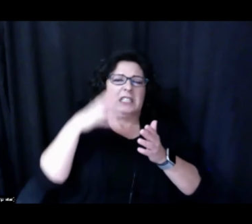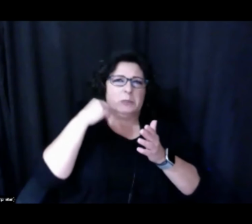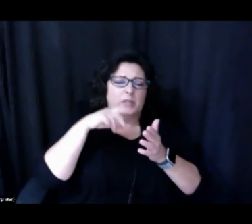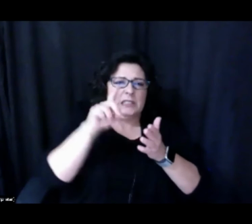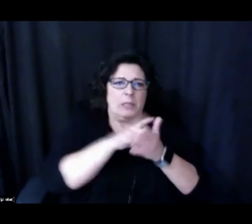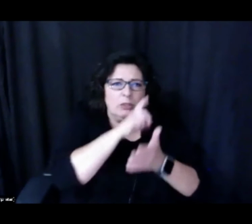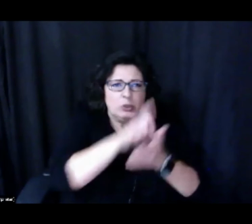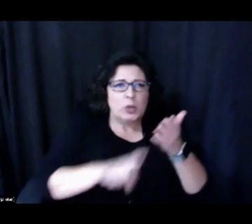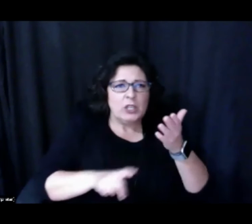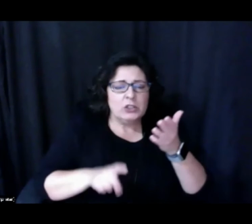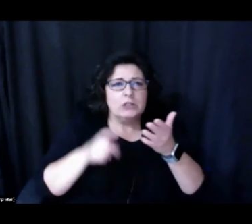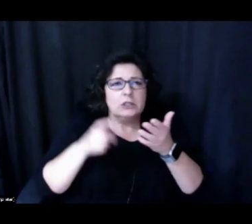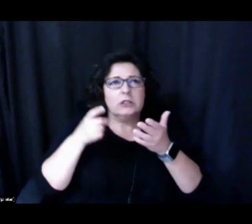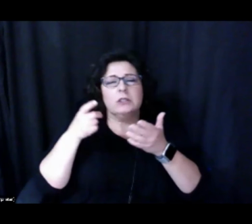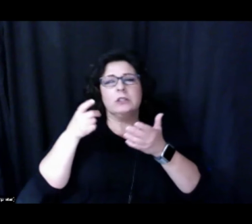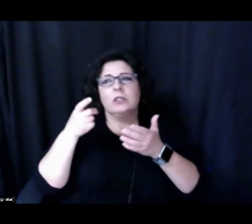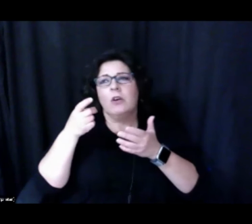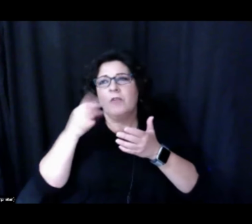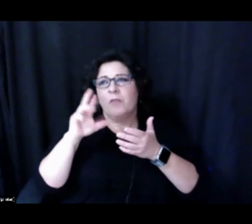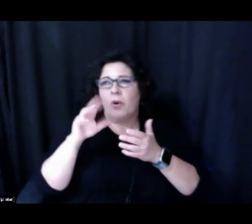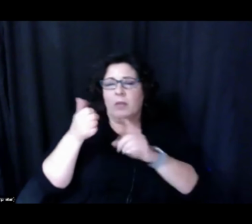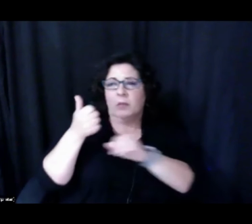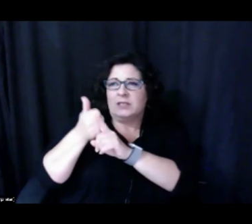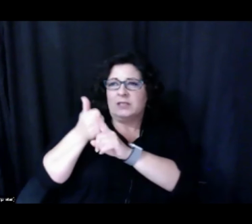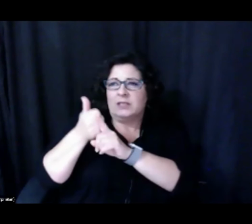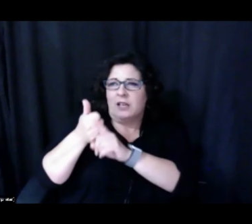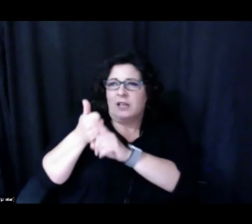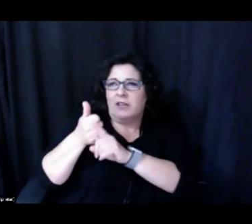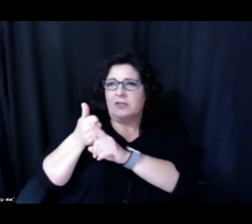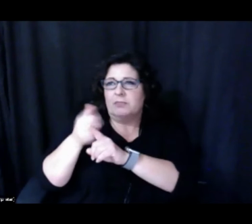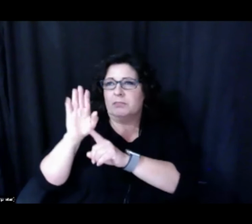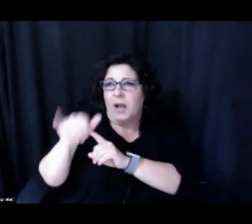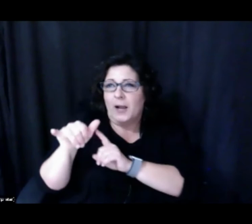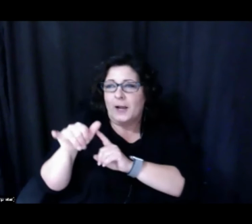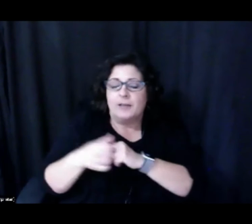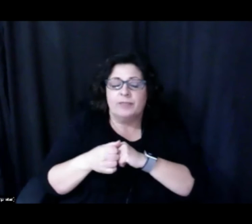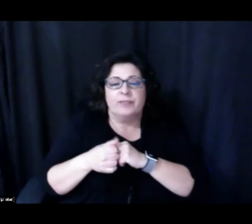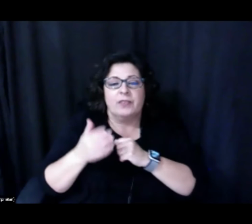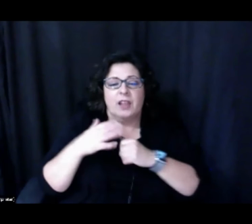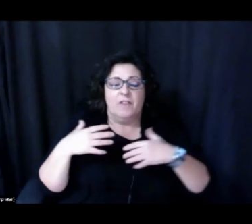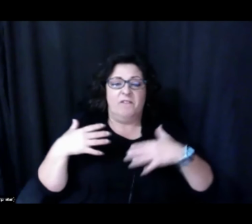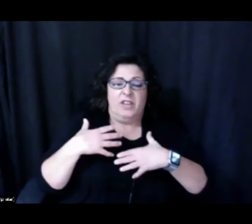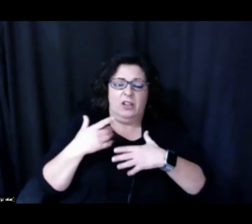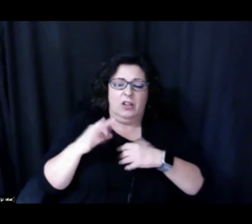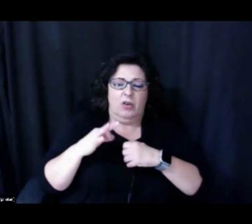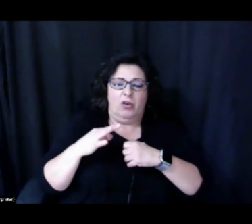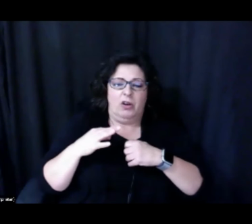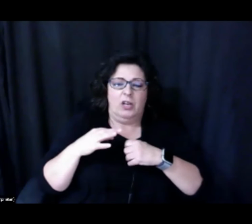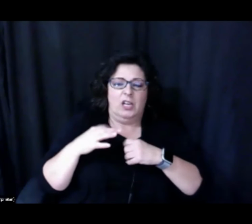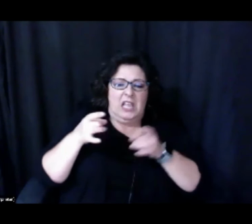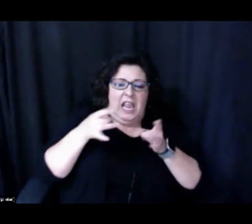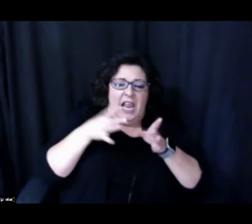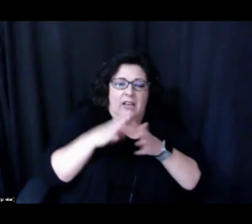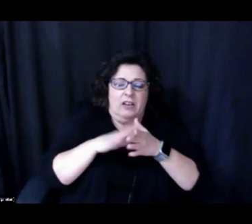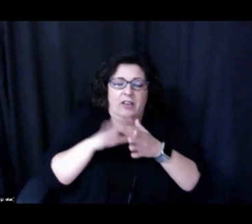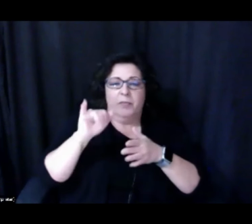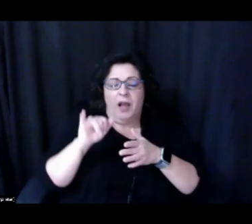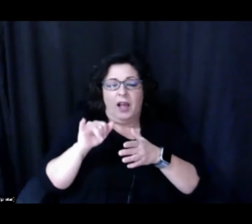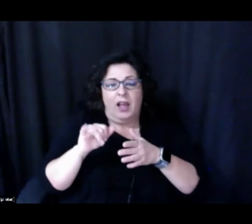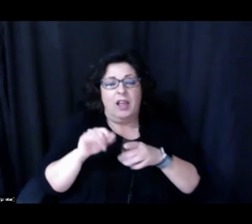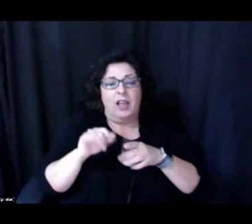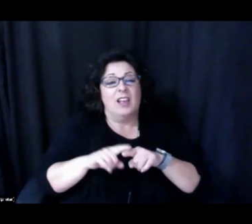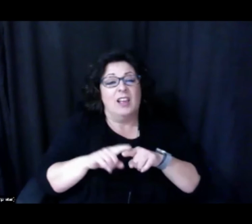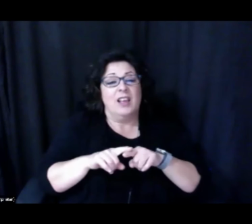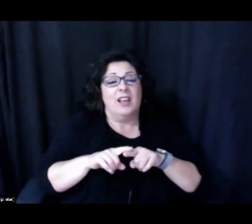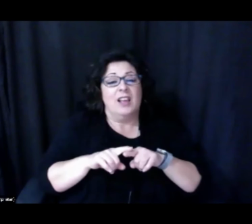of for being bisexual, right? It's like the fear or hatred of bi people. The bi versus pan debate,